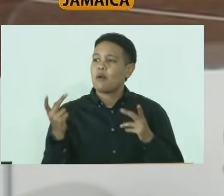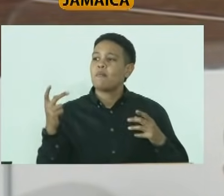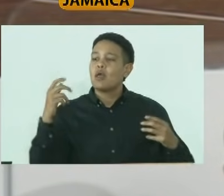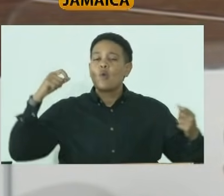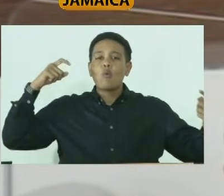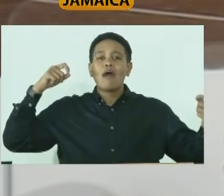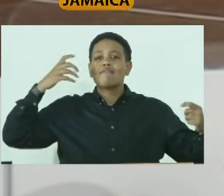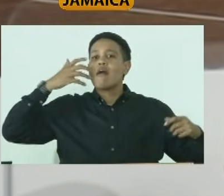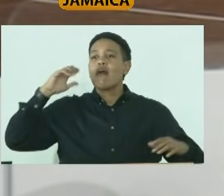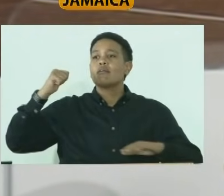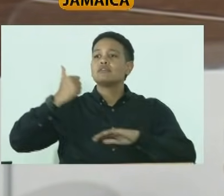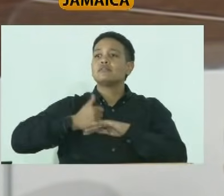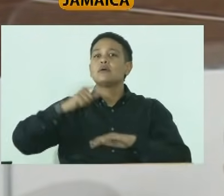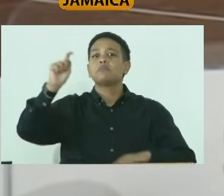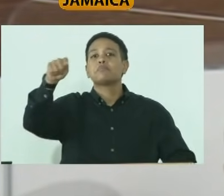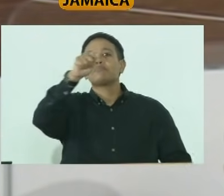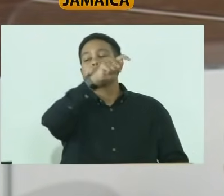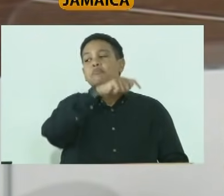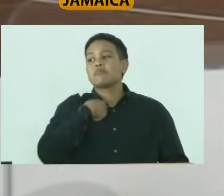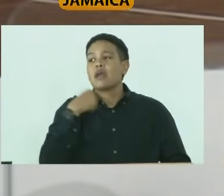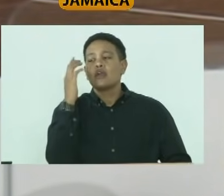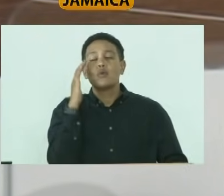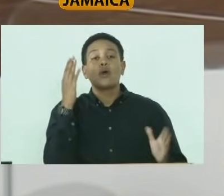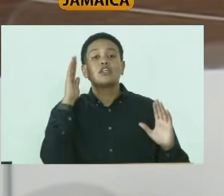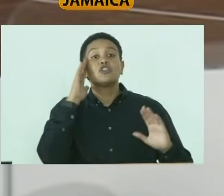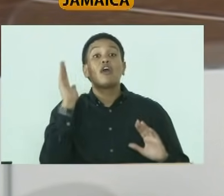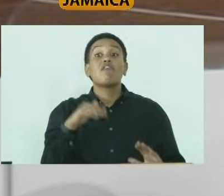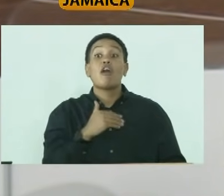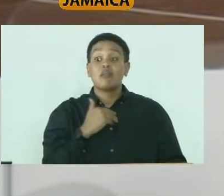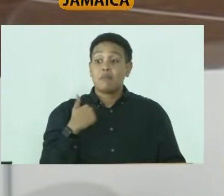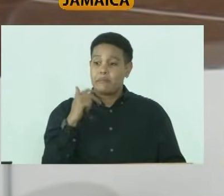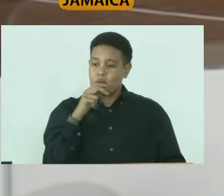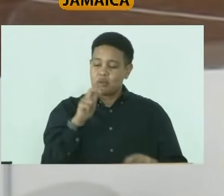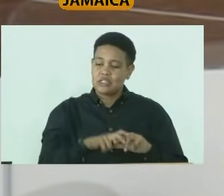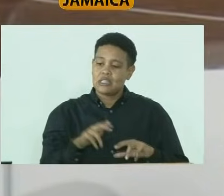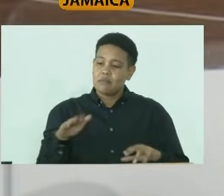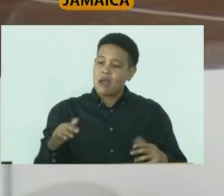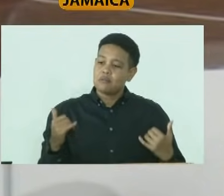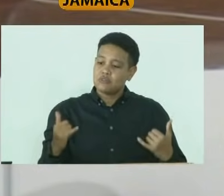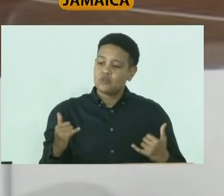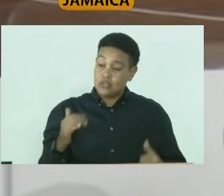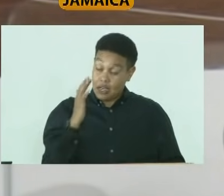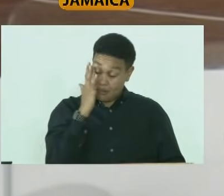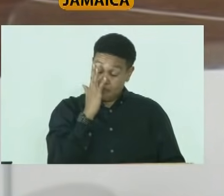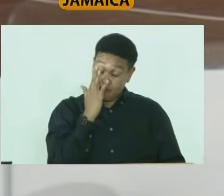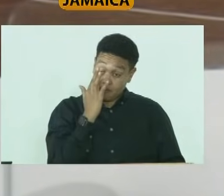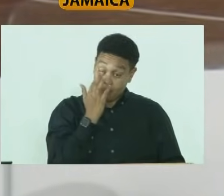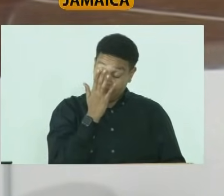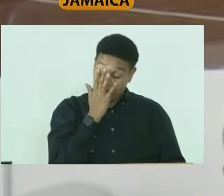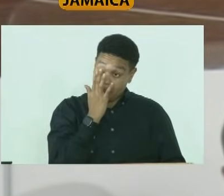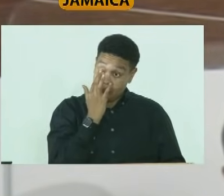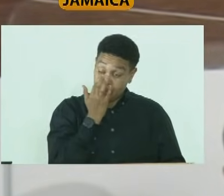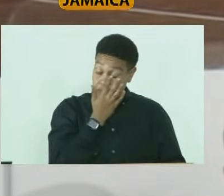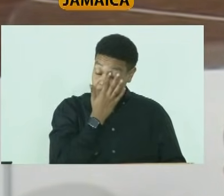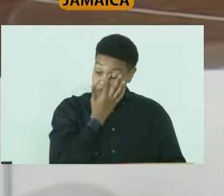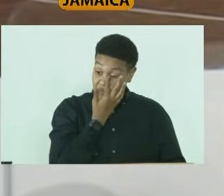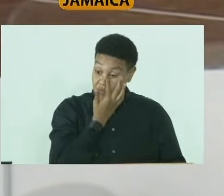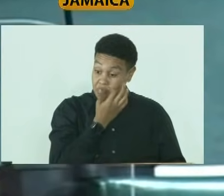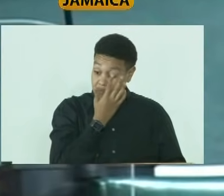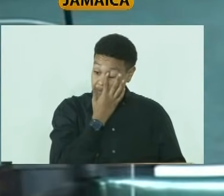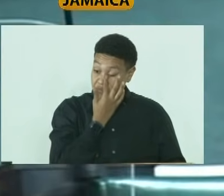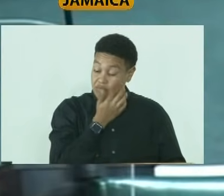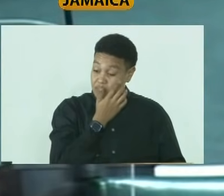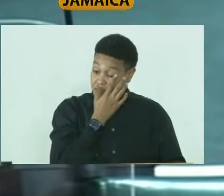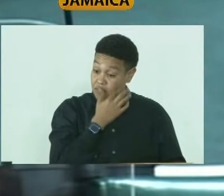hotspots. So I know I'll get the attention of every member sitting in the House today. When I announced this initiative back in